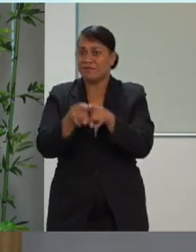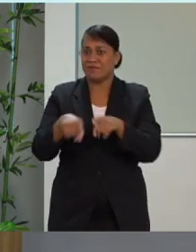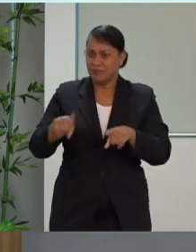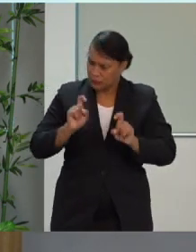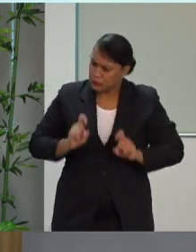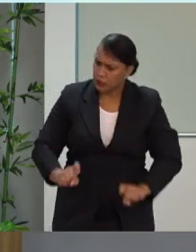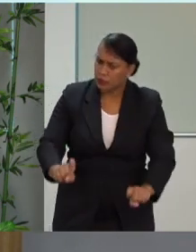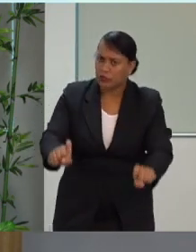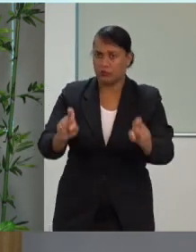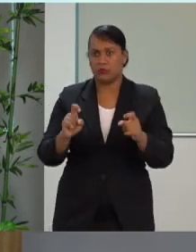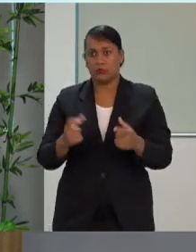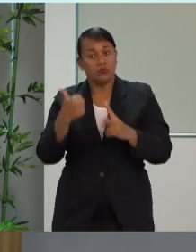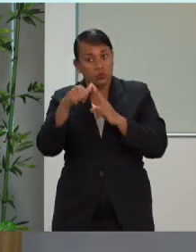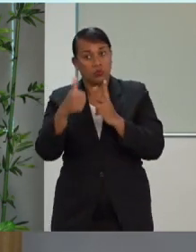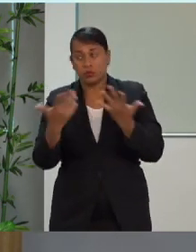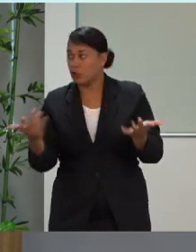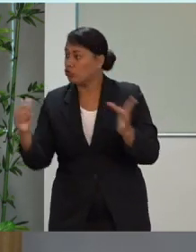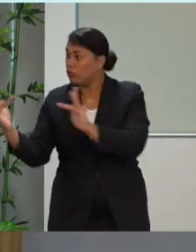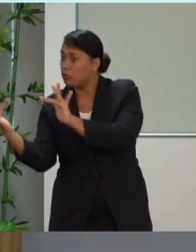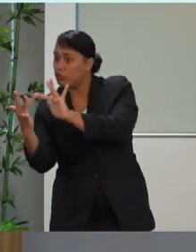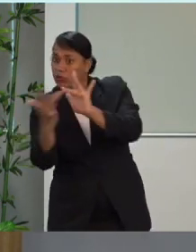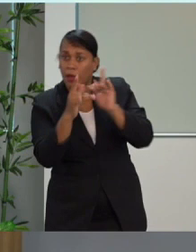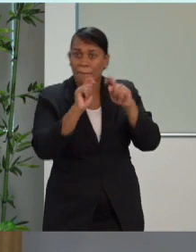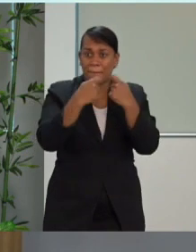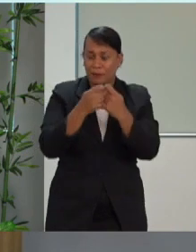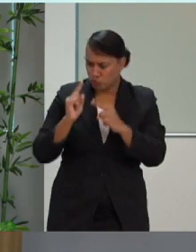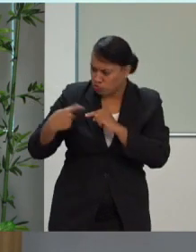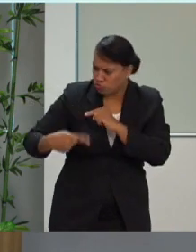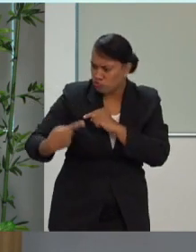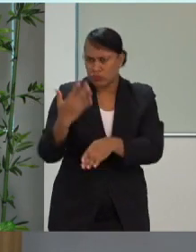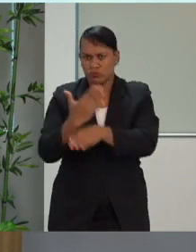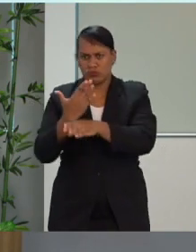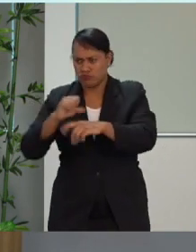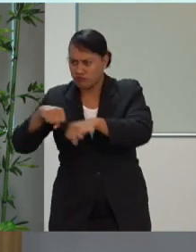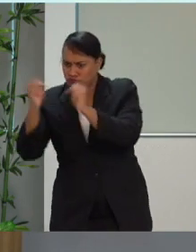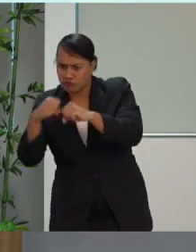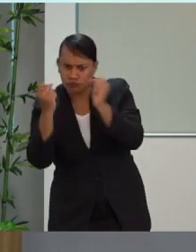the contact tracing work, as well as the